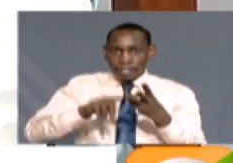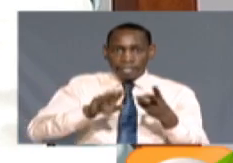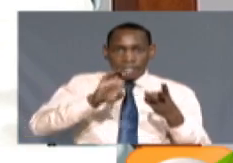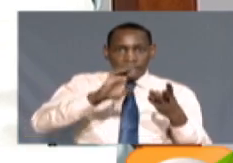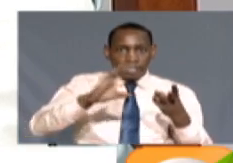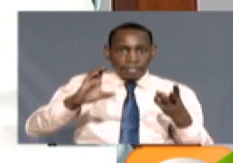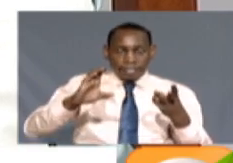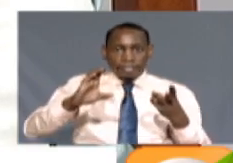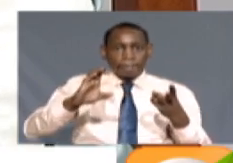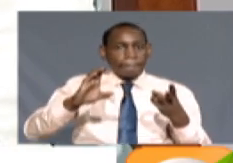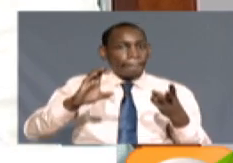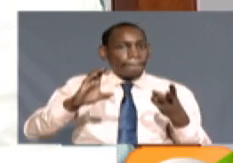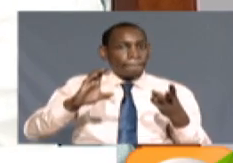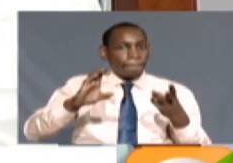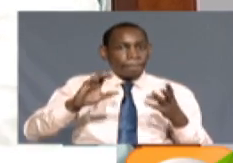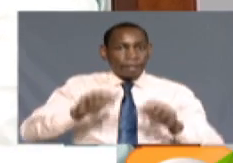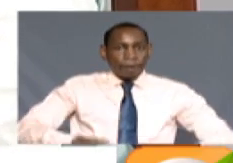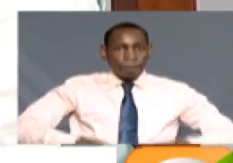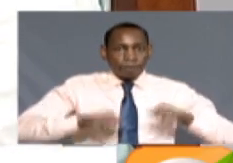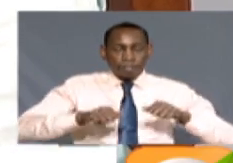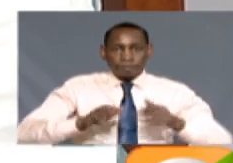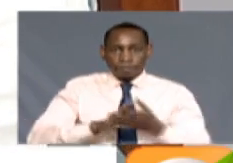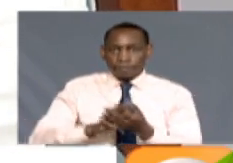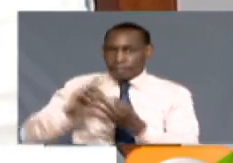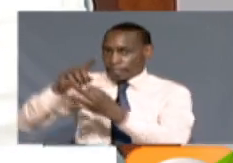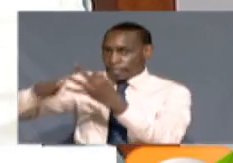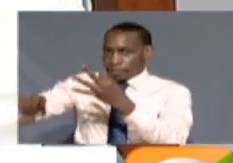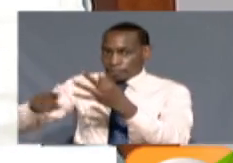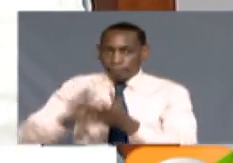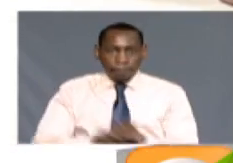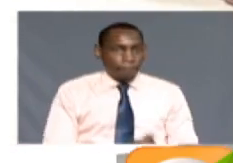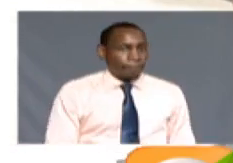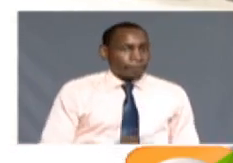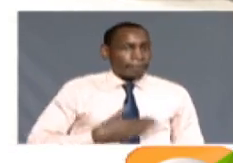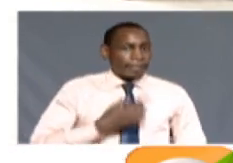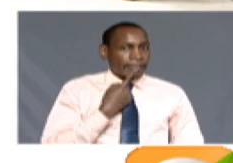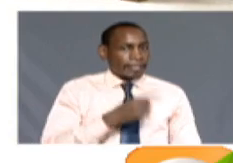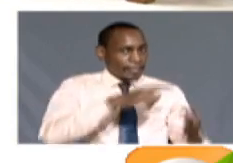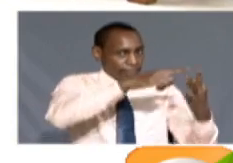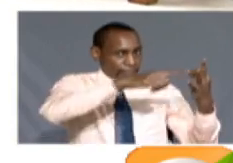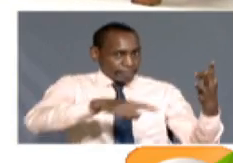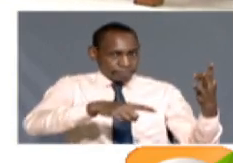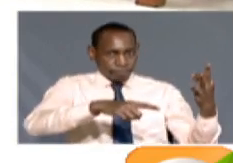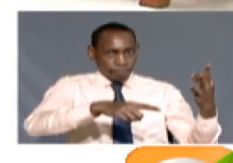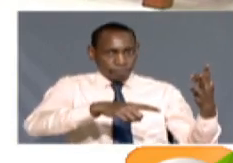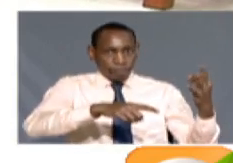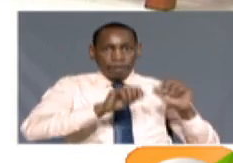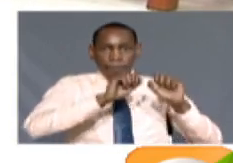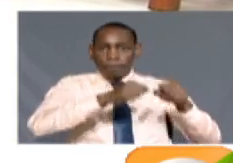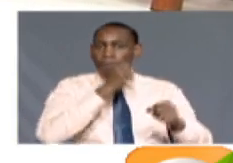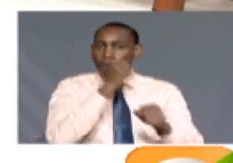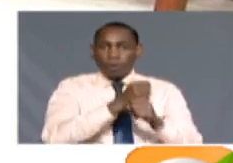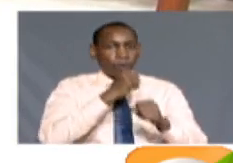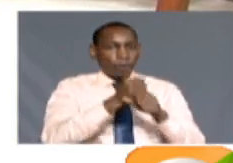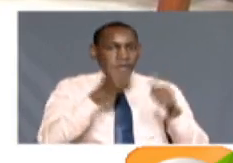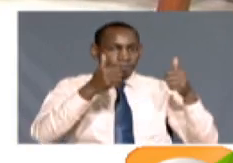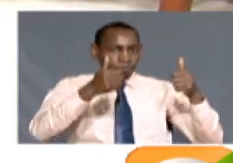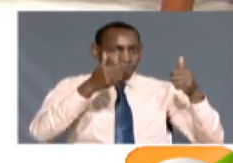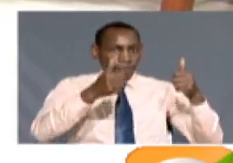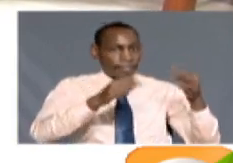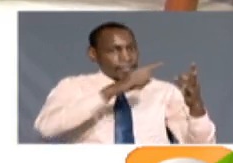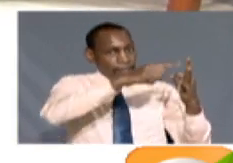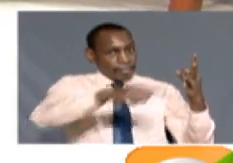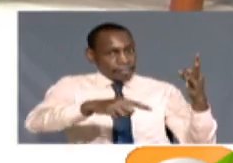EACC head, Tawfiq? What do you think? Let me tell you, those boys can do a Talib, good job. They can do a good job. Those